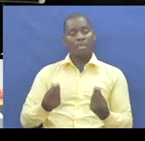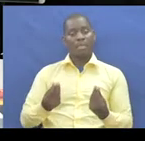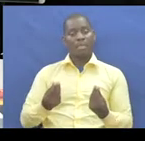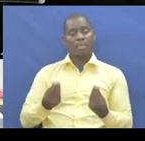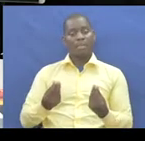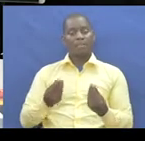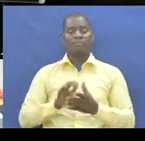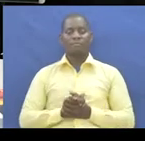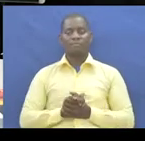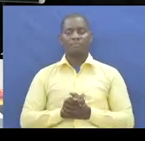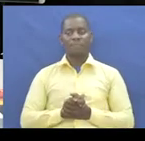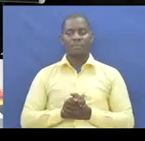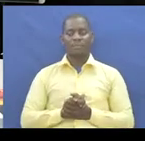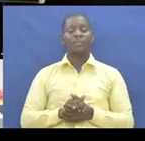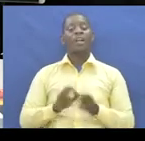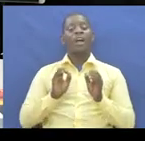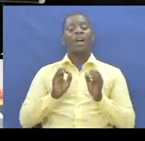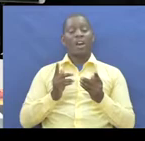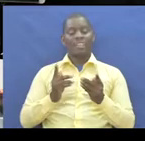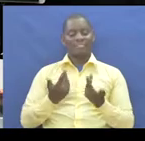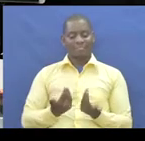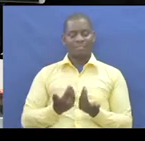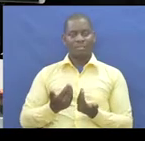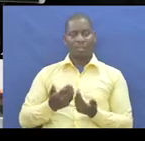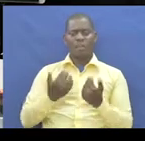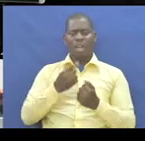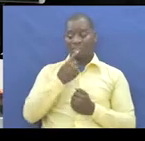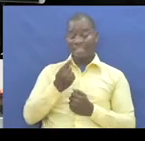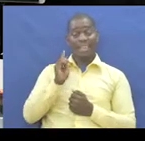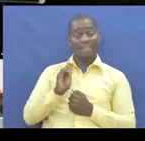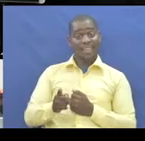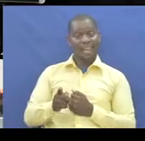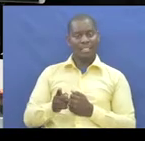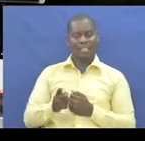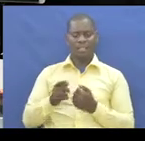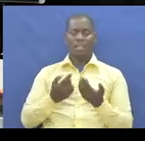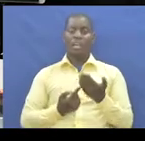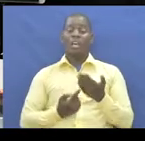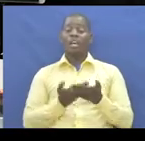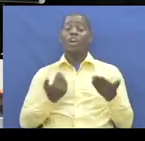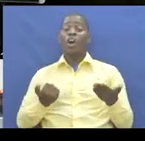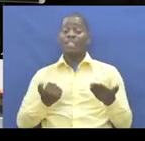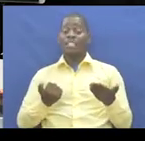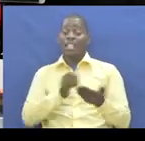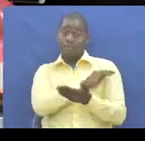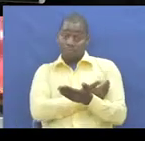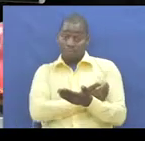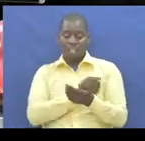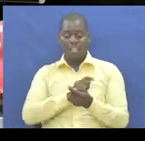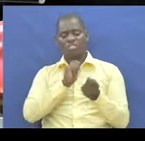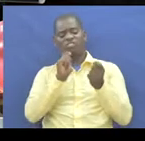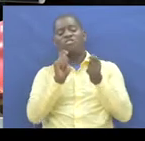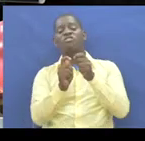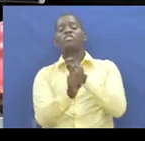a huge amount of force to this, it can destroy, can make a distortion to this body. But also,